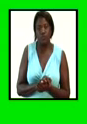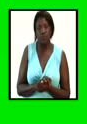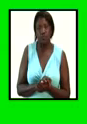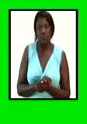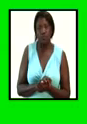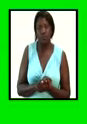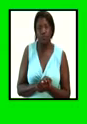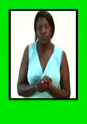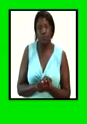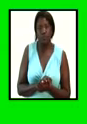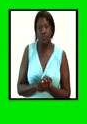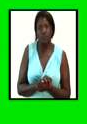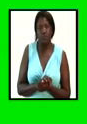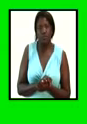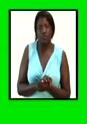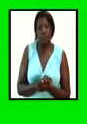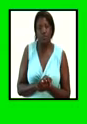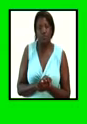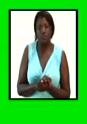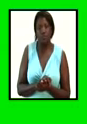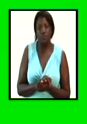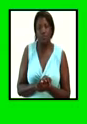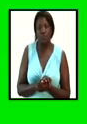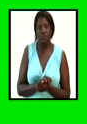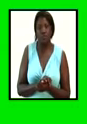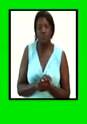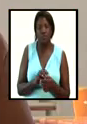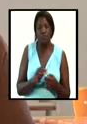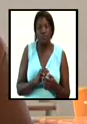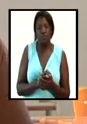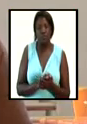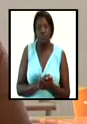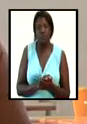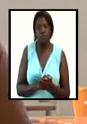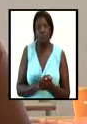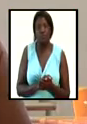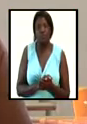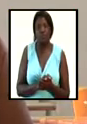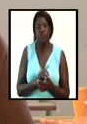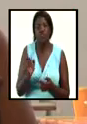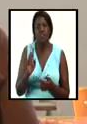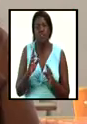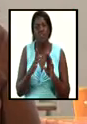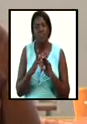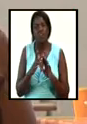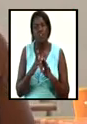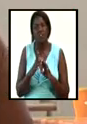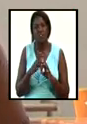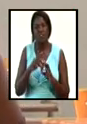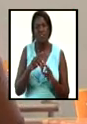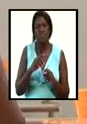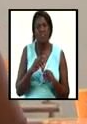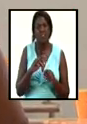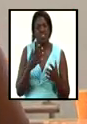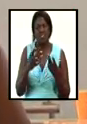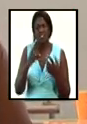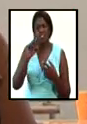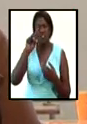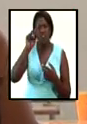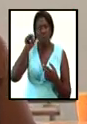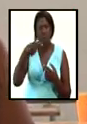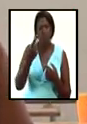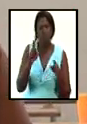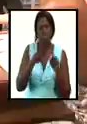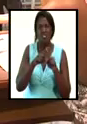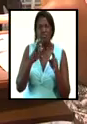Fish remains fish, even in the plural. And what about that comma which is sometimes put